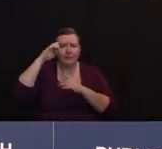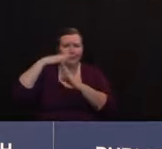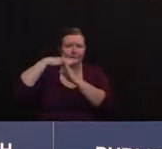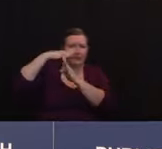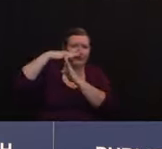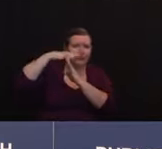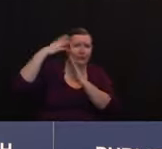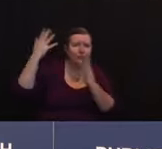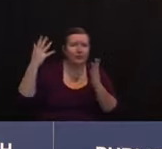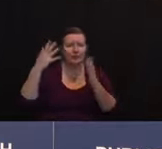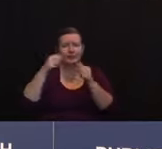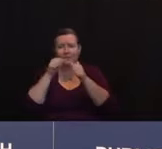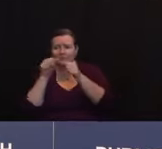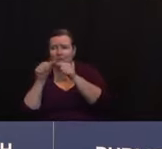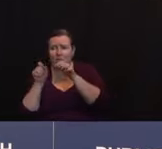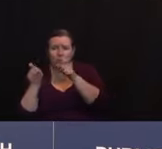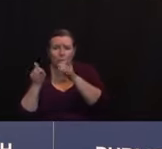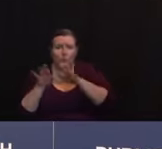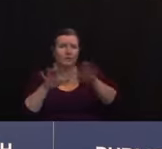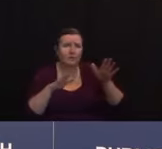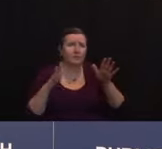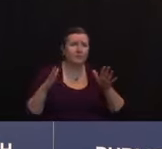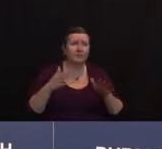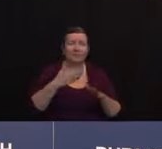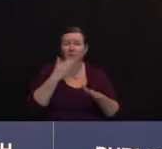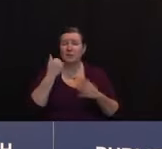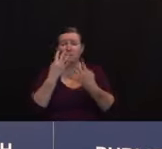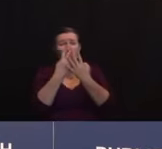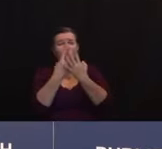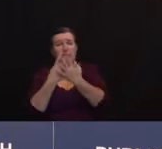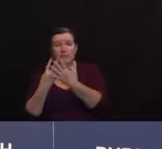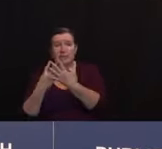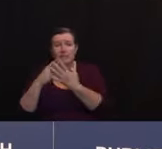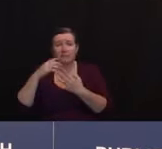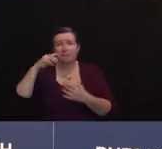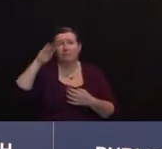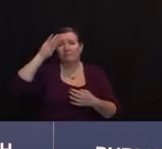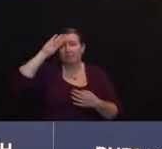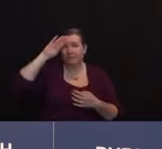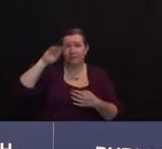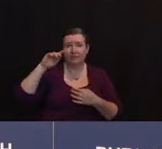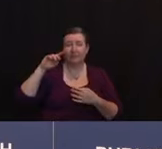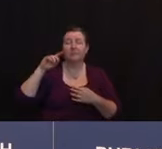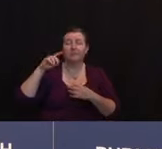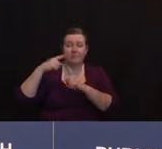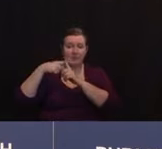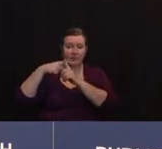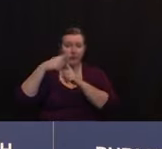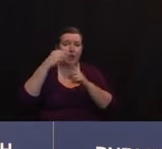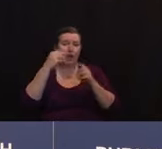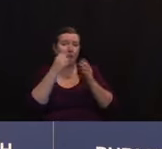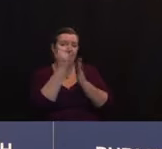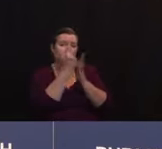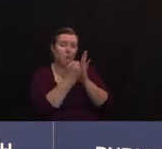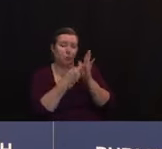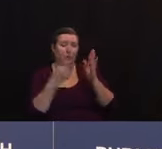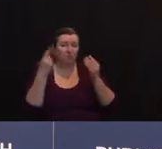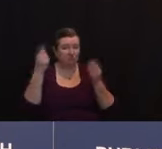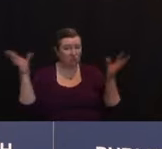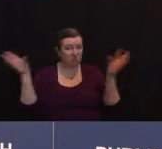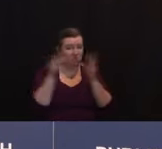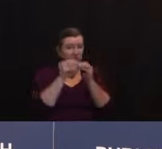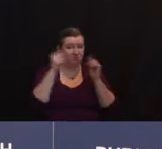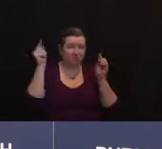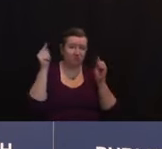is a better screening tool, taking someone's temperature or someone showing a passport? That's a certified passport. And so